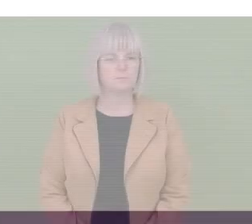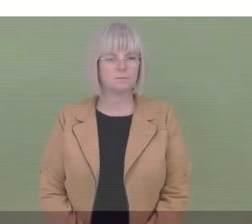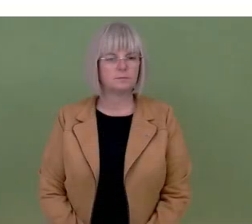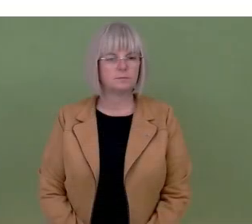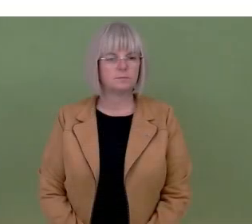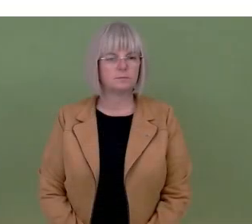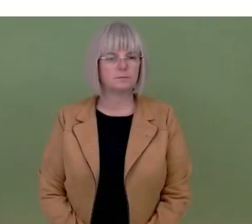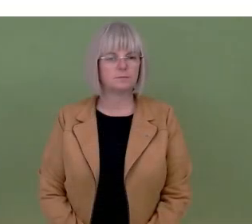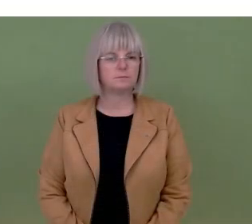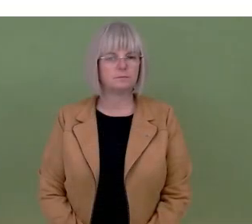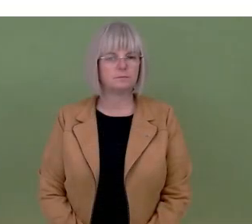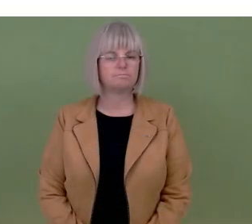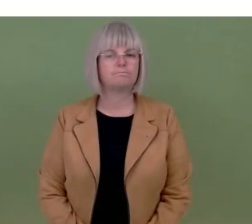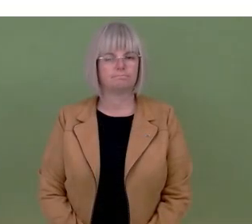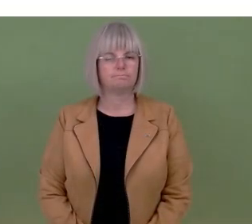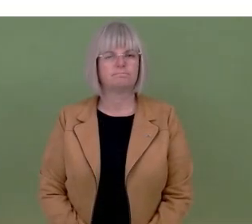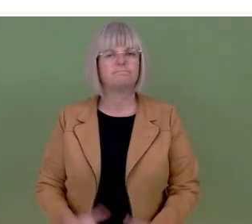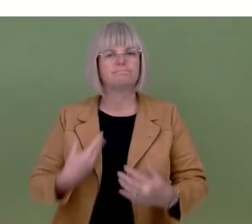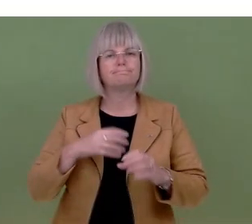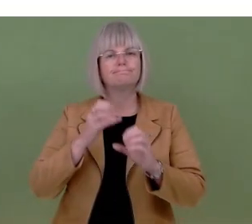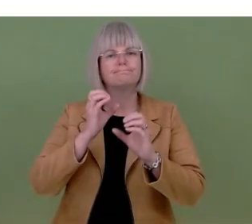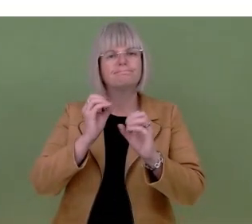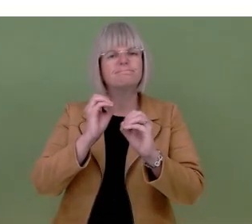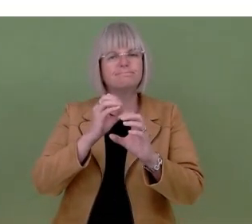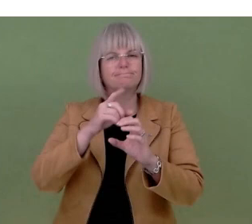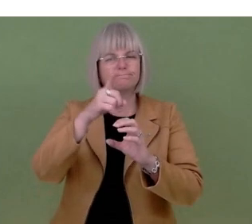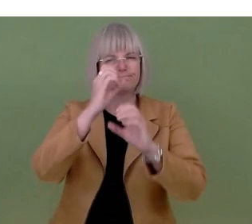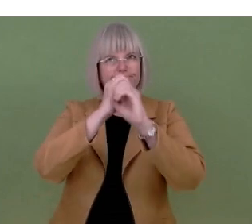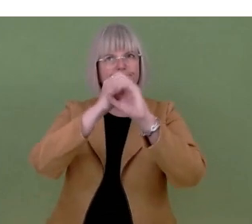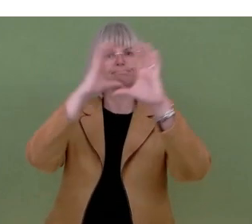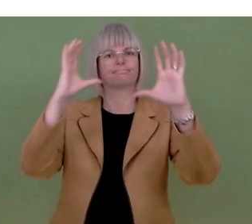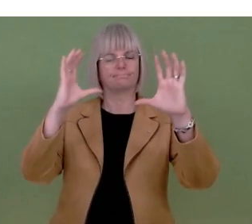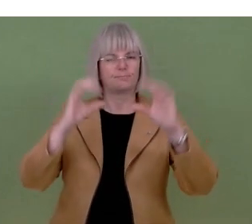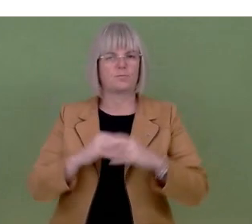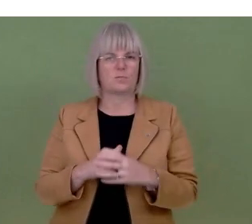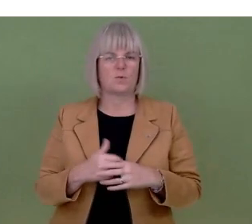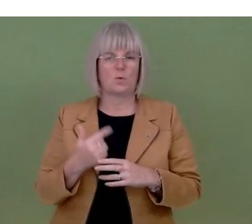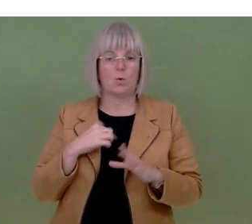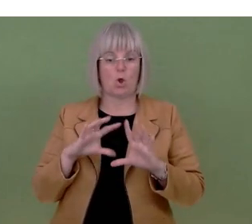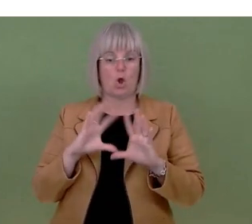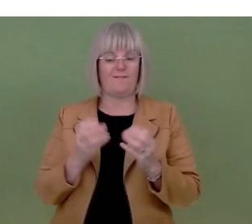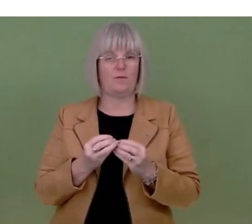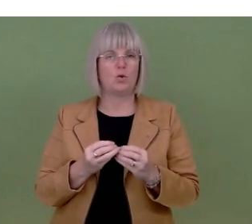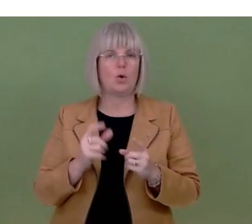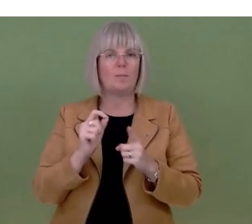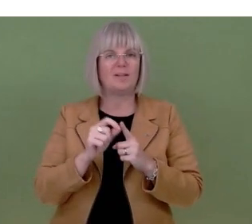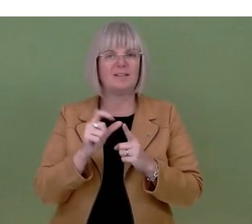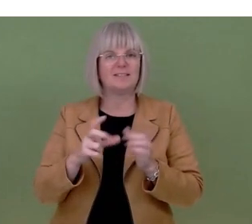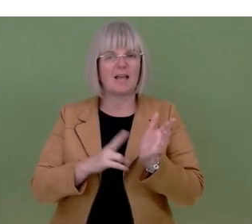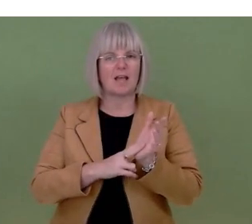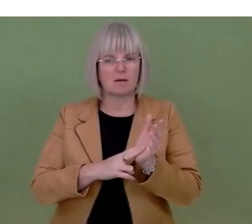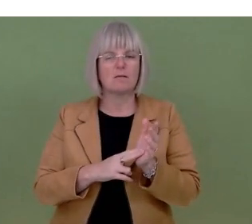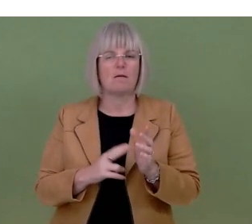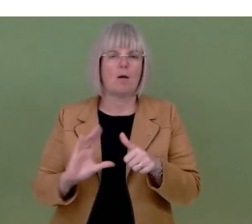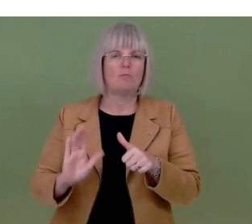Okay, so just to set the scene a little bit, really, a brief overview of primary care networks, or PCNs for short, in